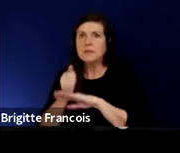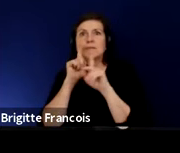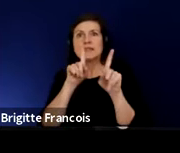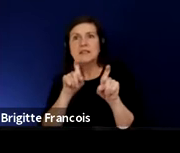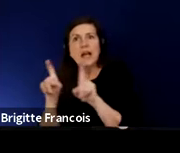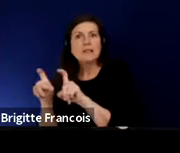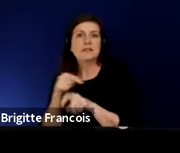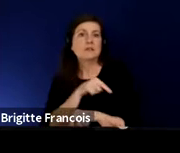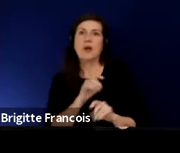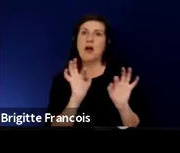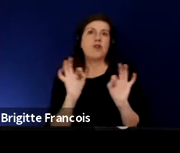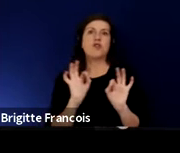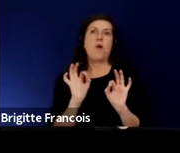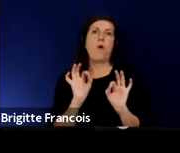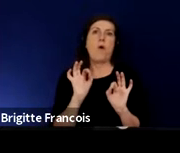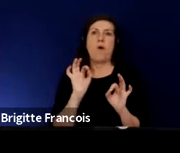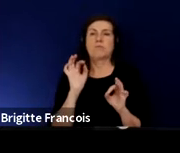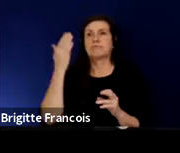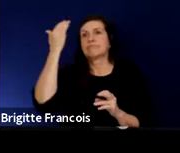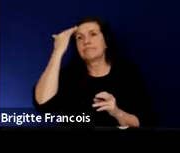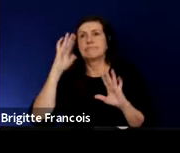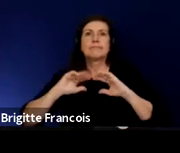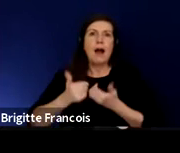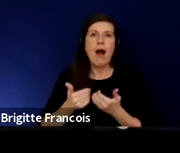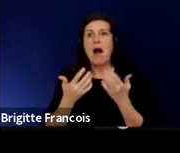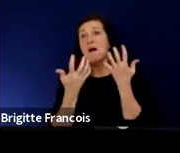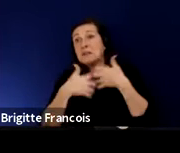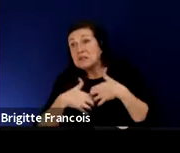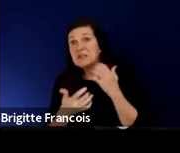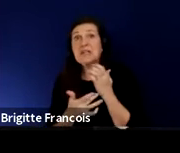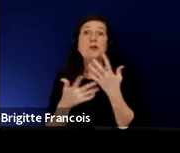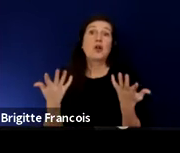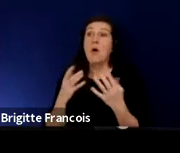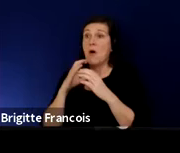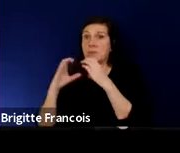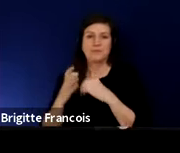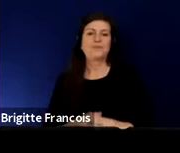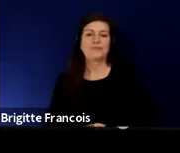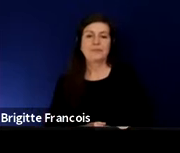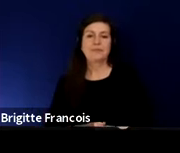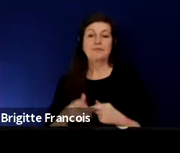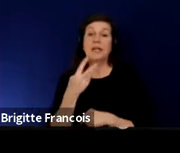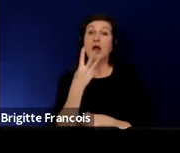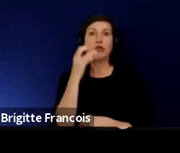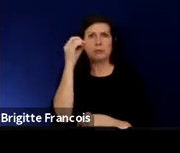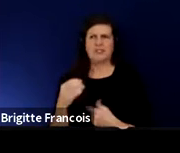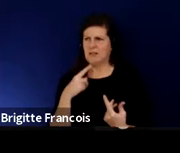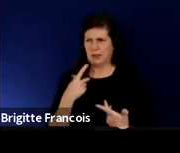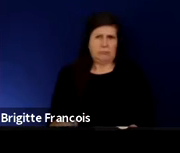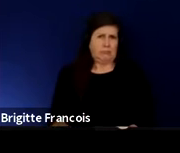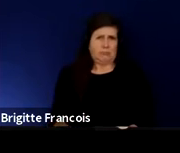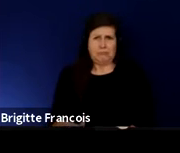with a person that requires assistive technology or similar. 3% said it's not relevant,